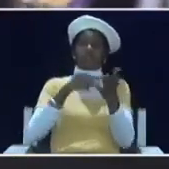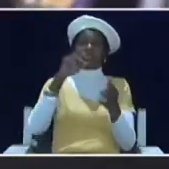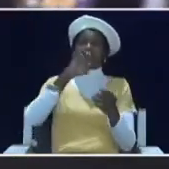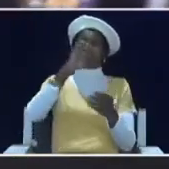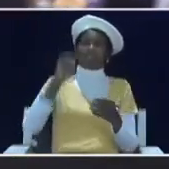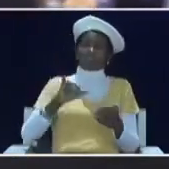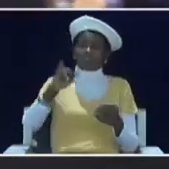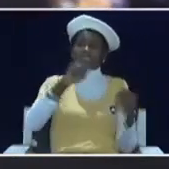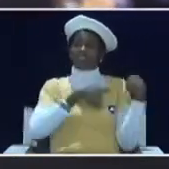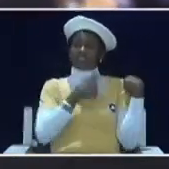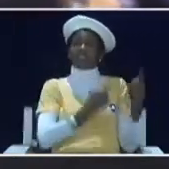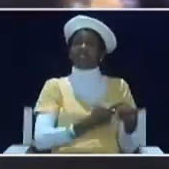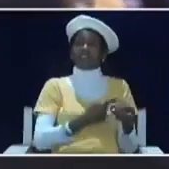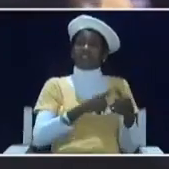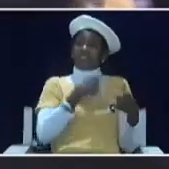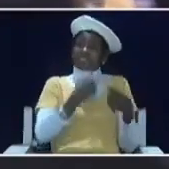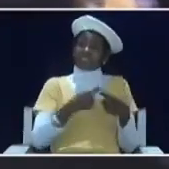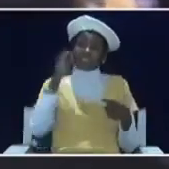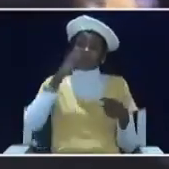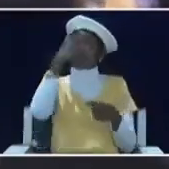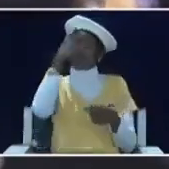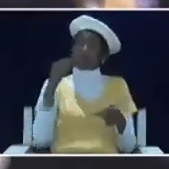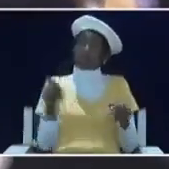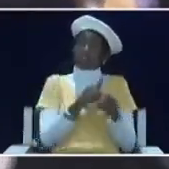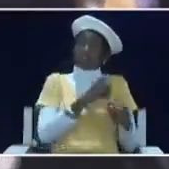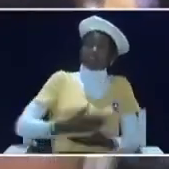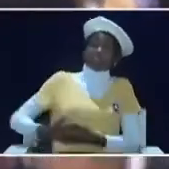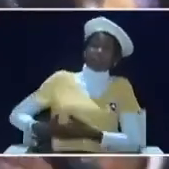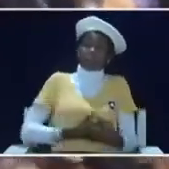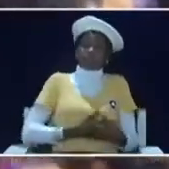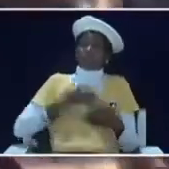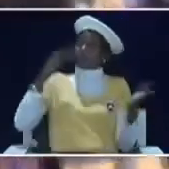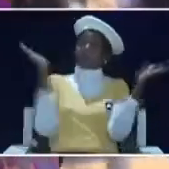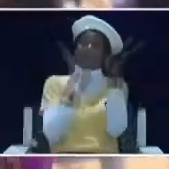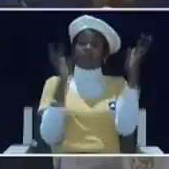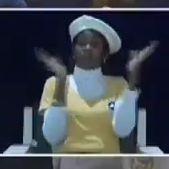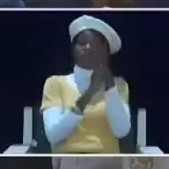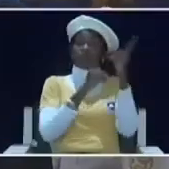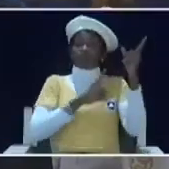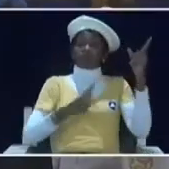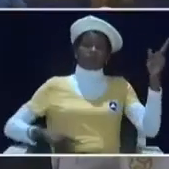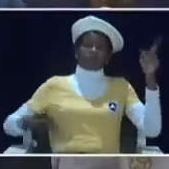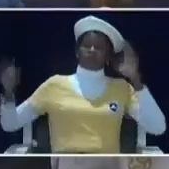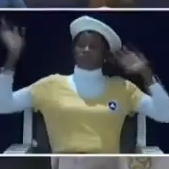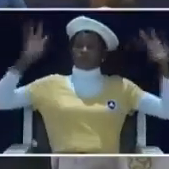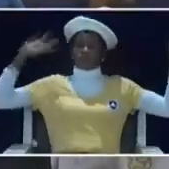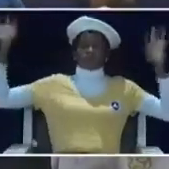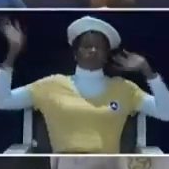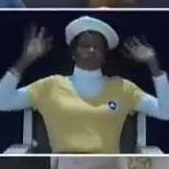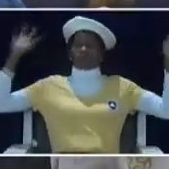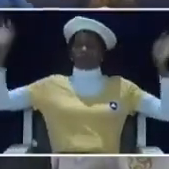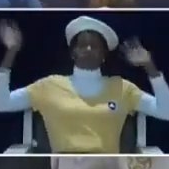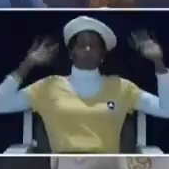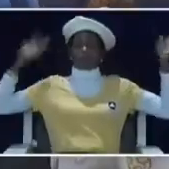since then, I've been sleeping like a baby. Praise the Lord!